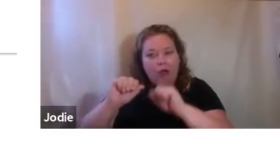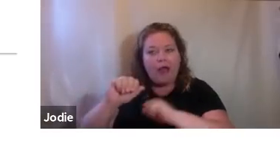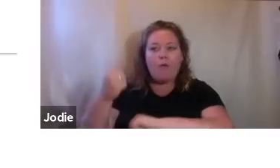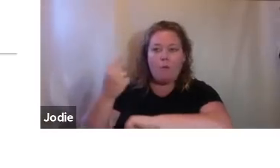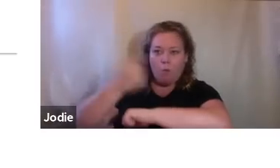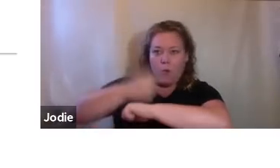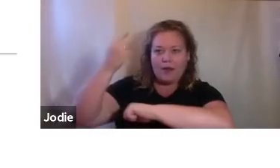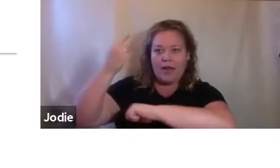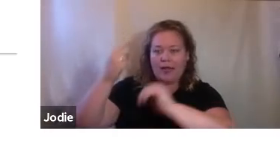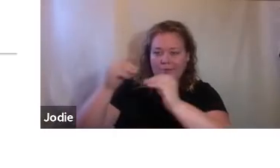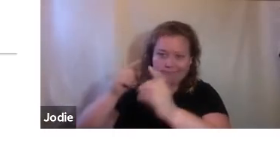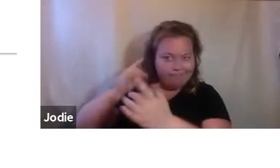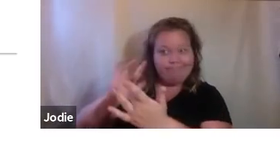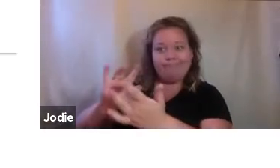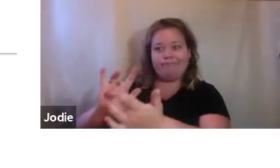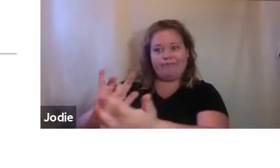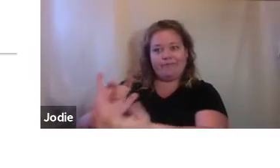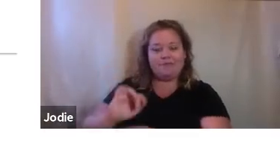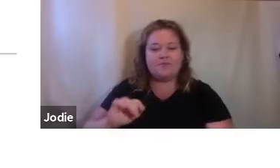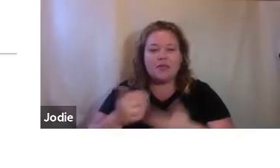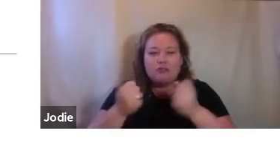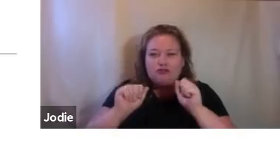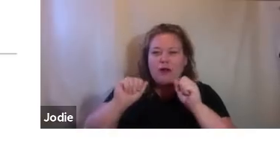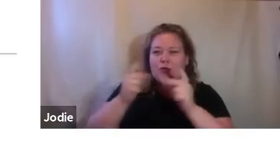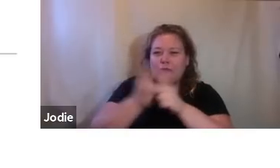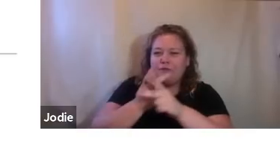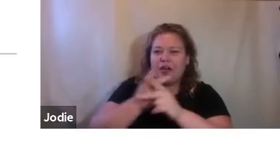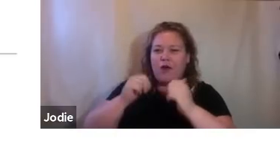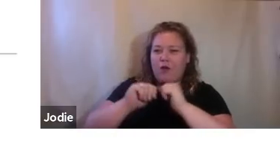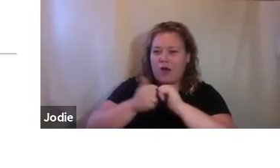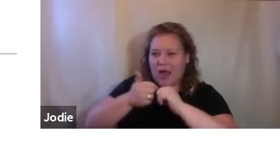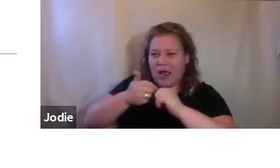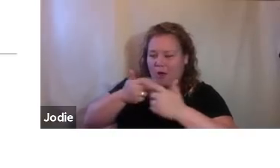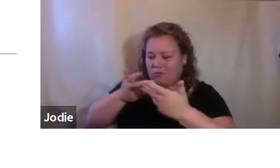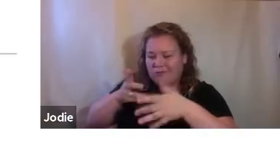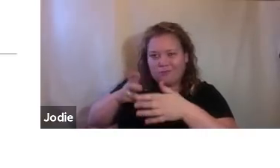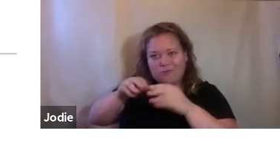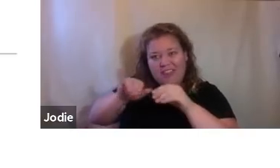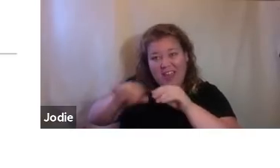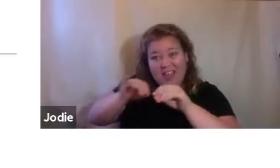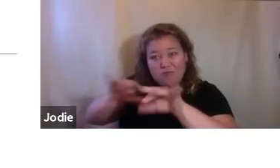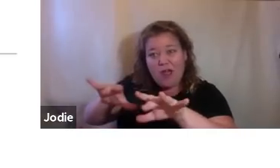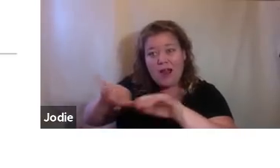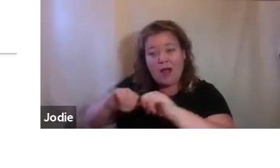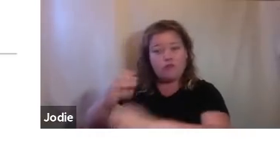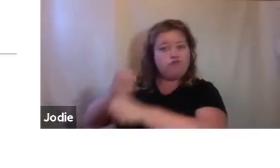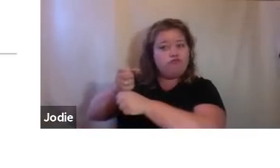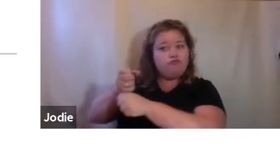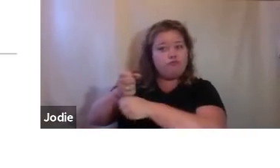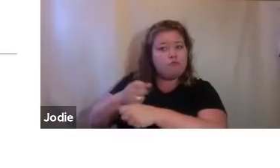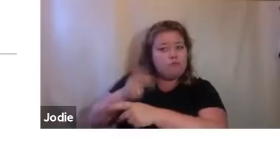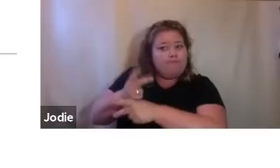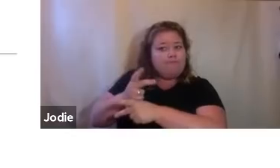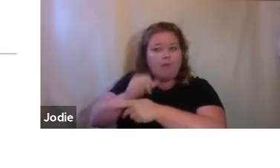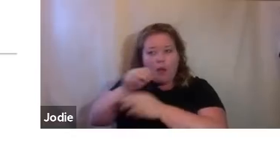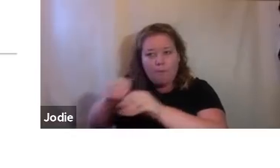what they need to do to try to decrease the spread of COVID in our community. The last three metrics